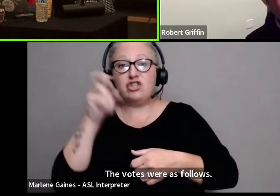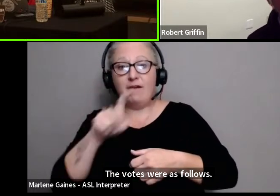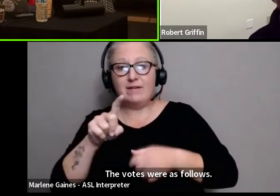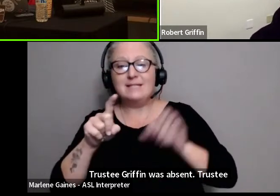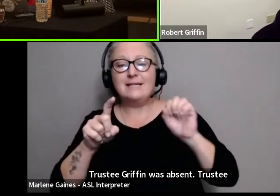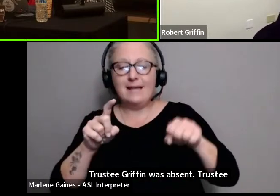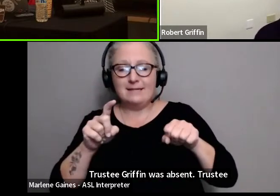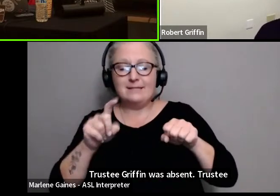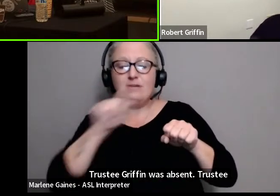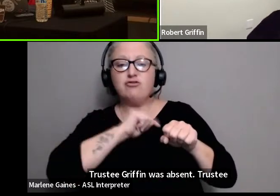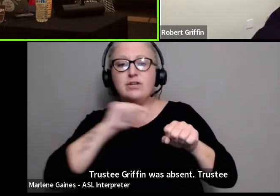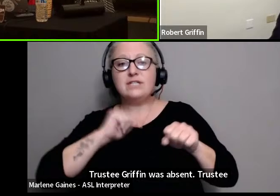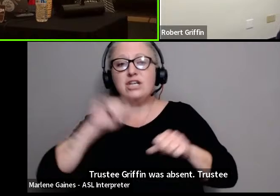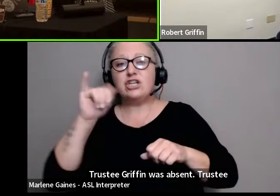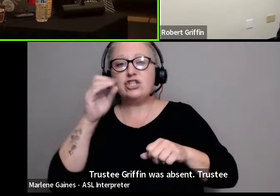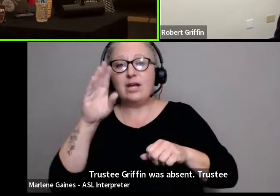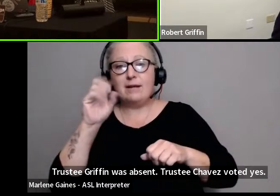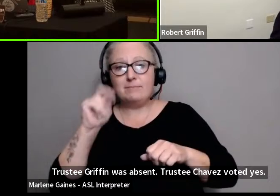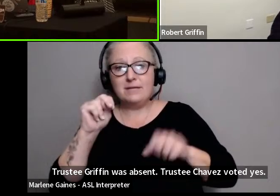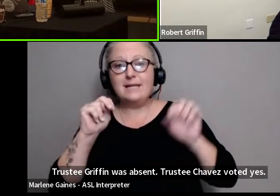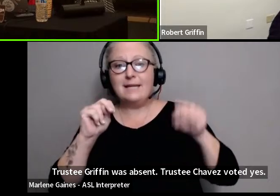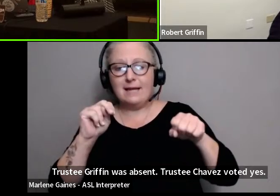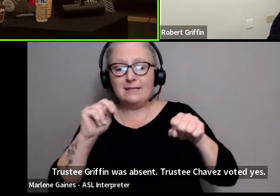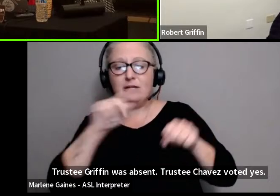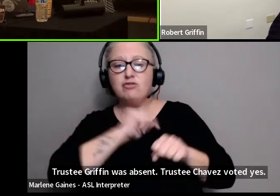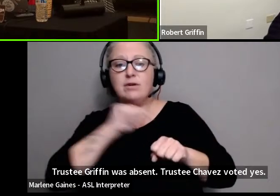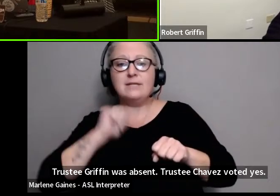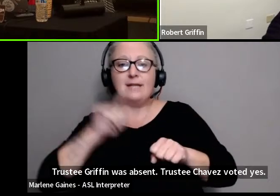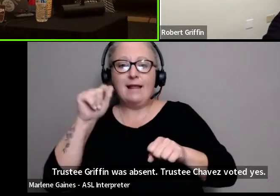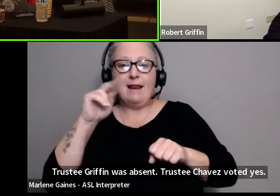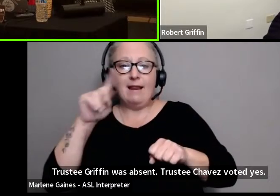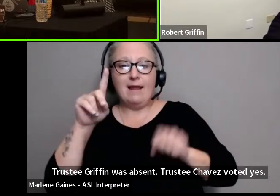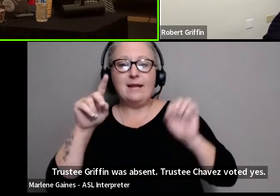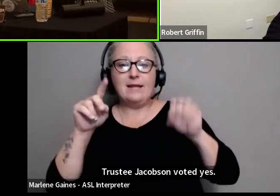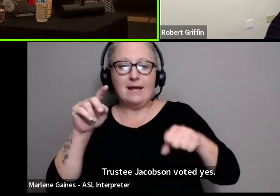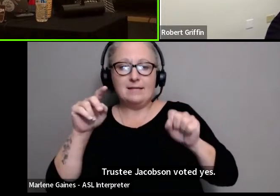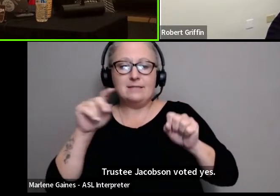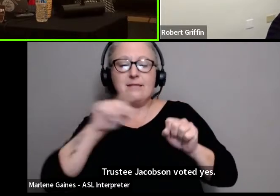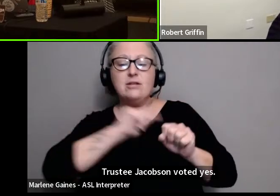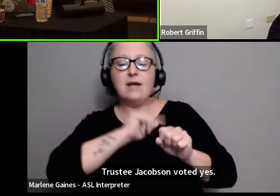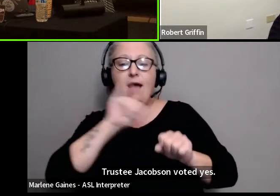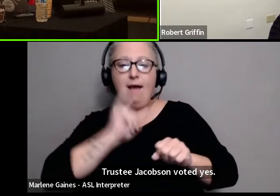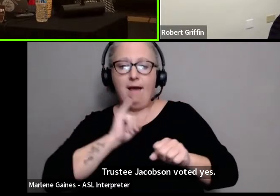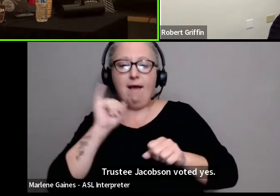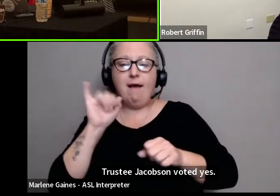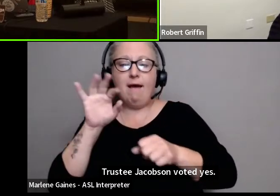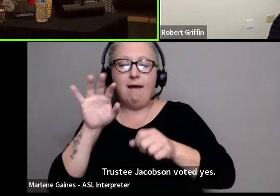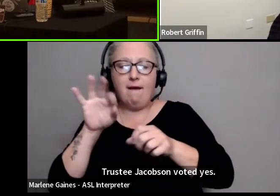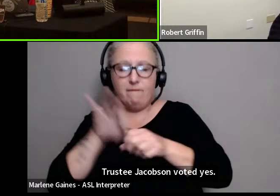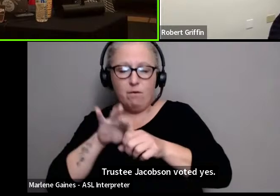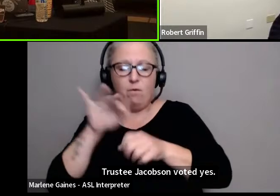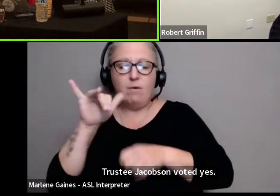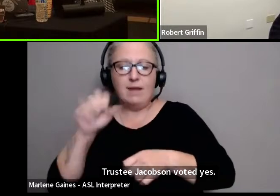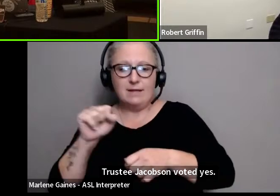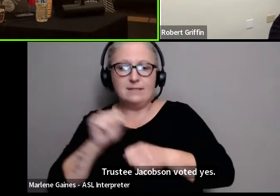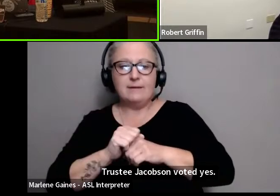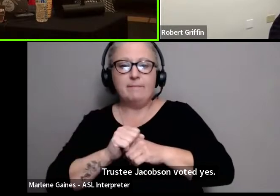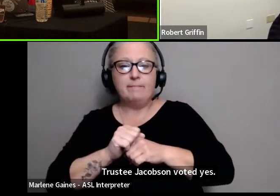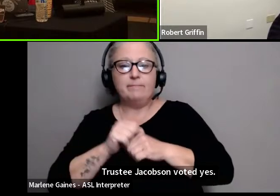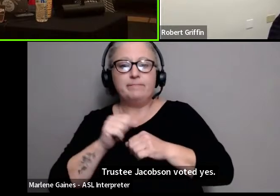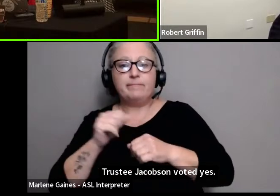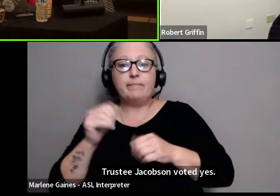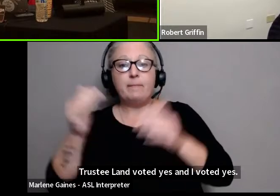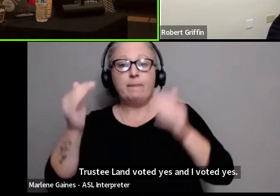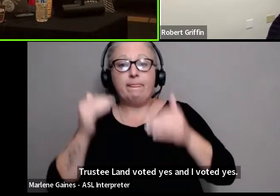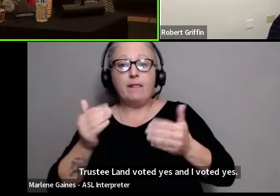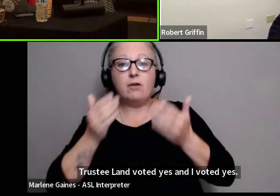voted yes. Trustee Jacobson voted yes. Trustee Land voted yes, and I voted yes. Upon the motion